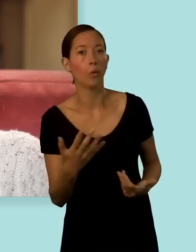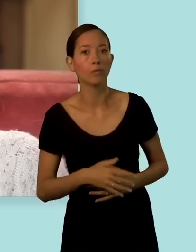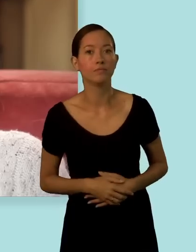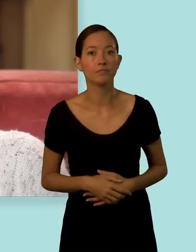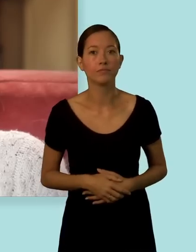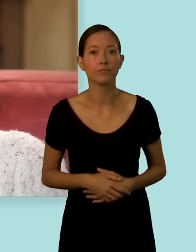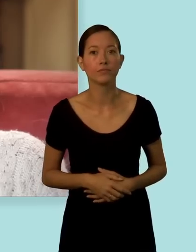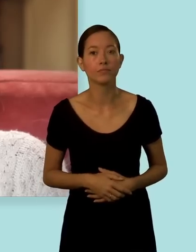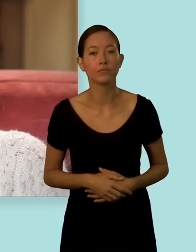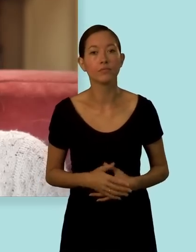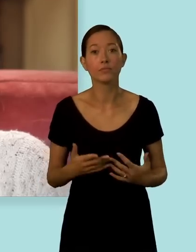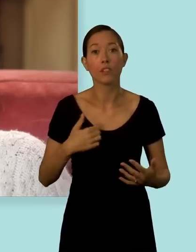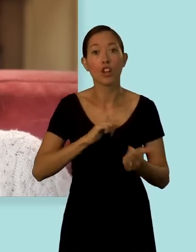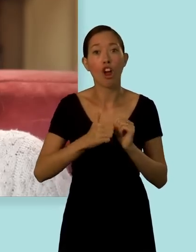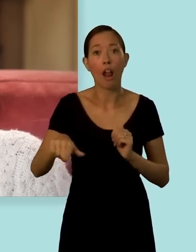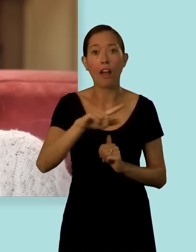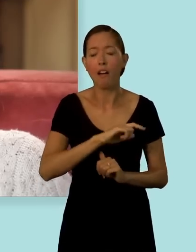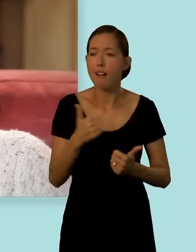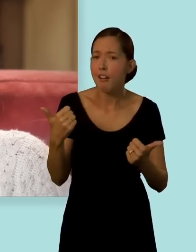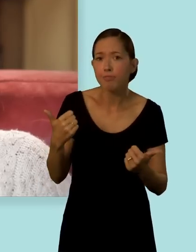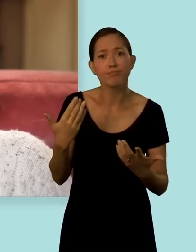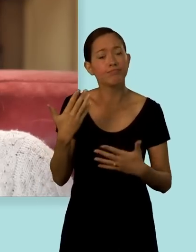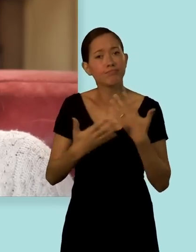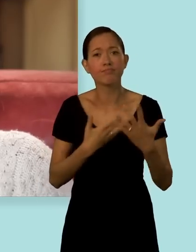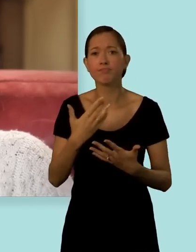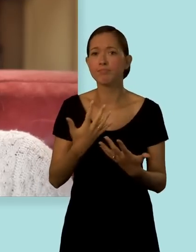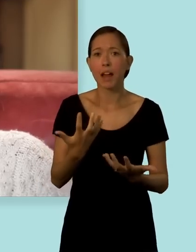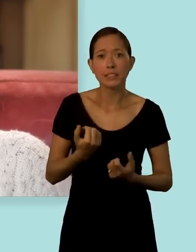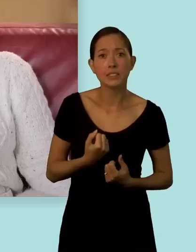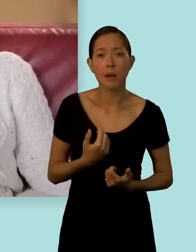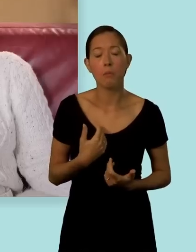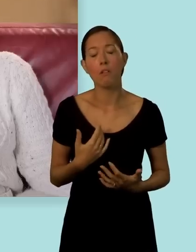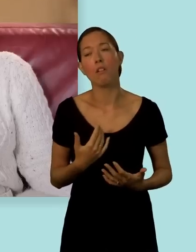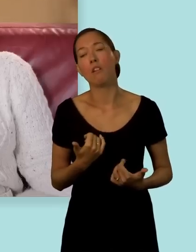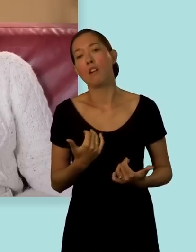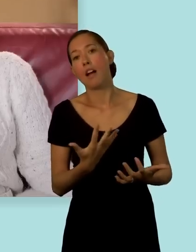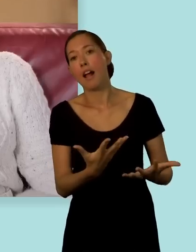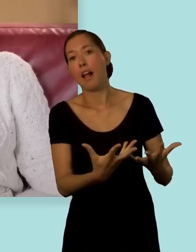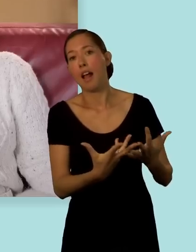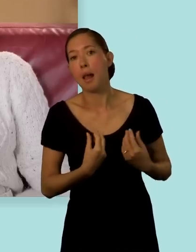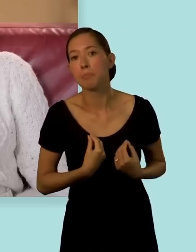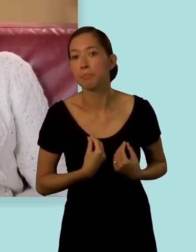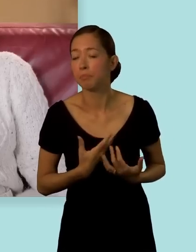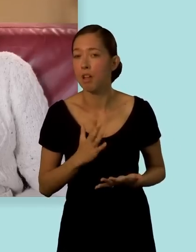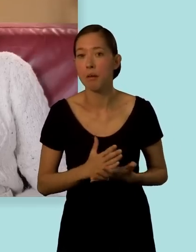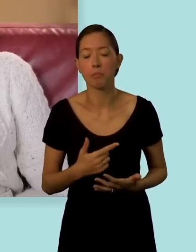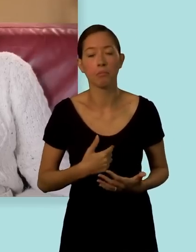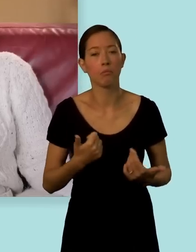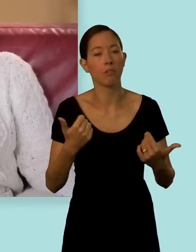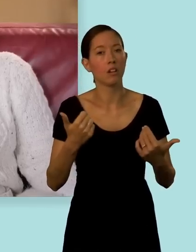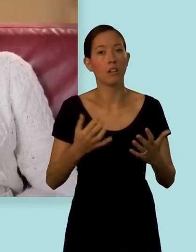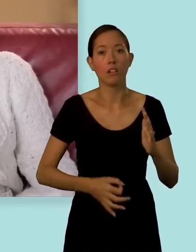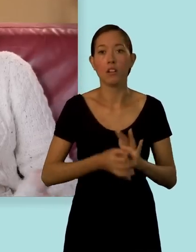and we'll see what we can do to make the job work for you. The understanding of my colleagues has been